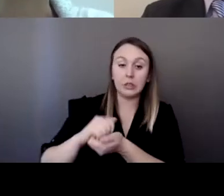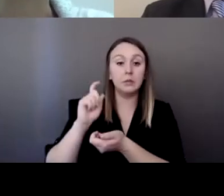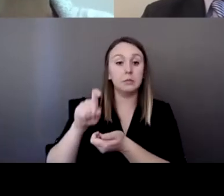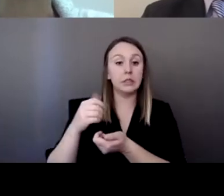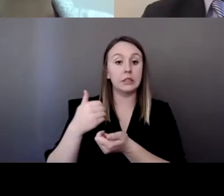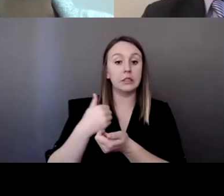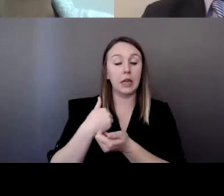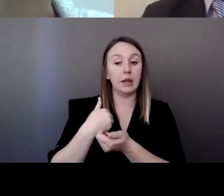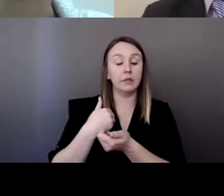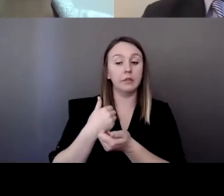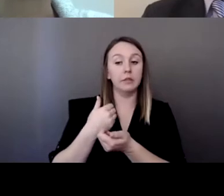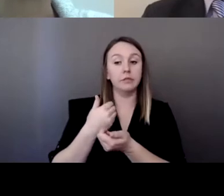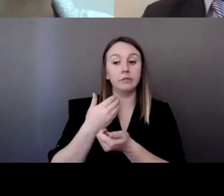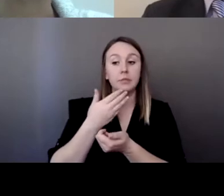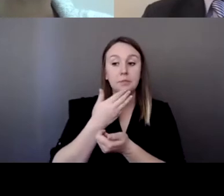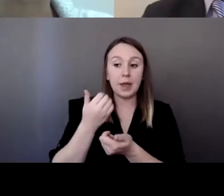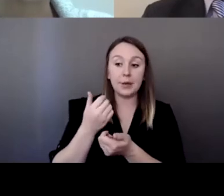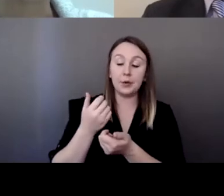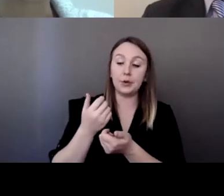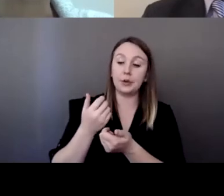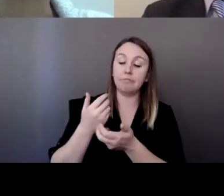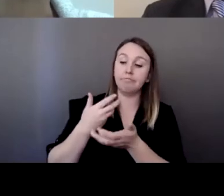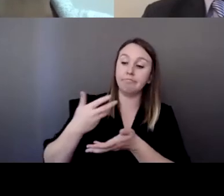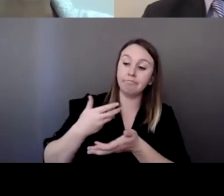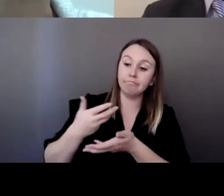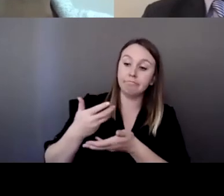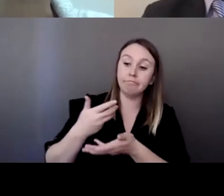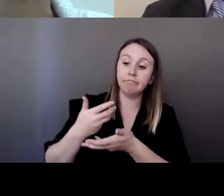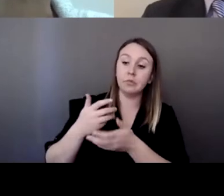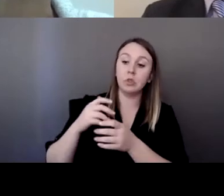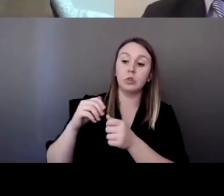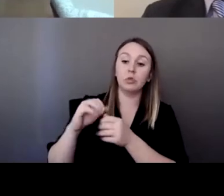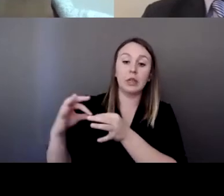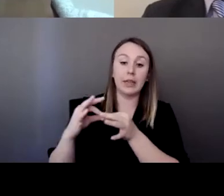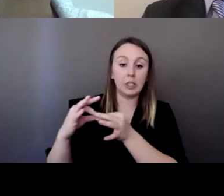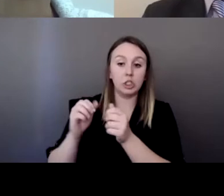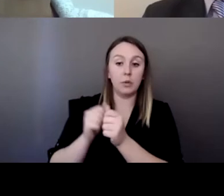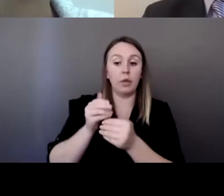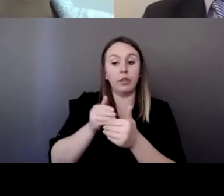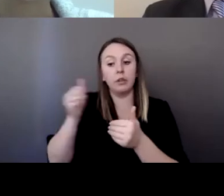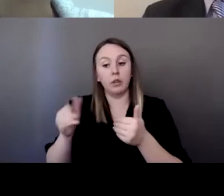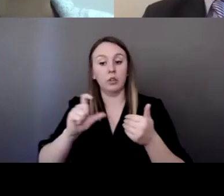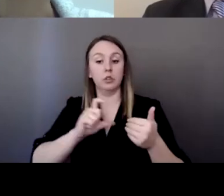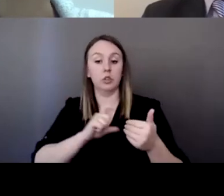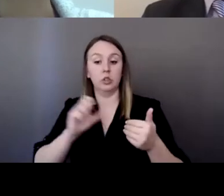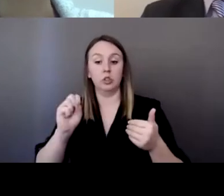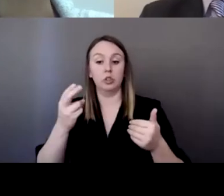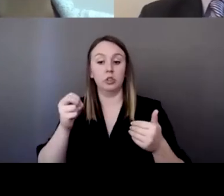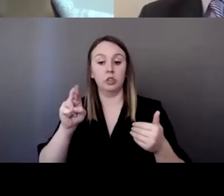better working relationship with the neighboring sheriffs. So